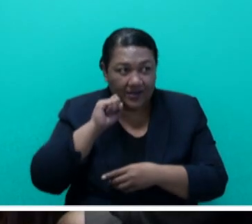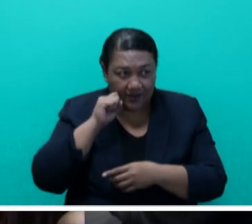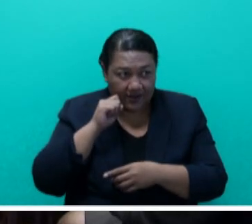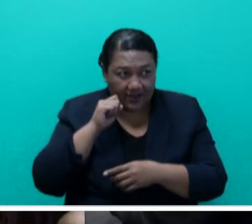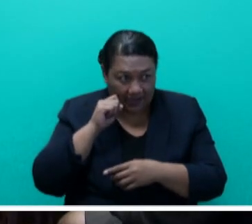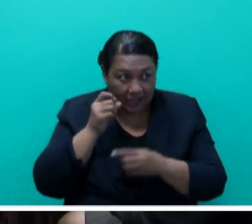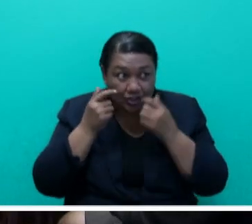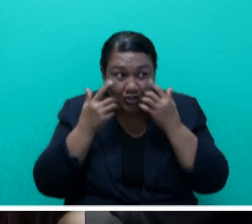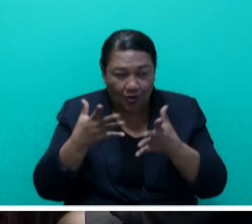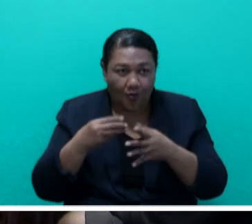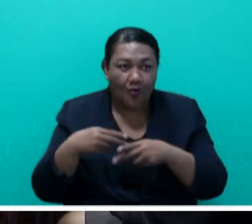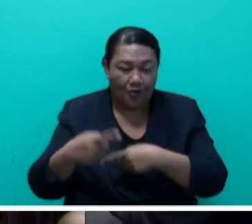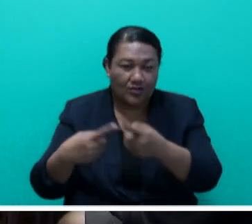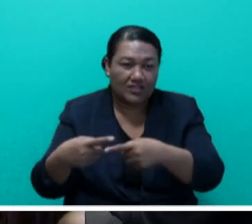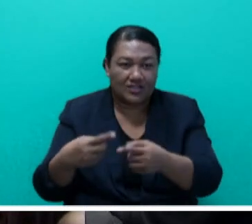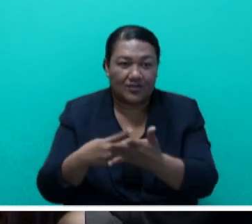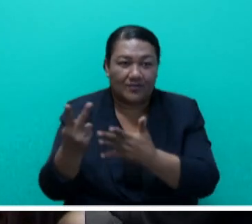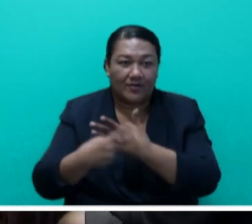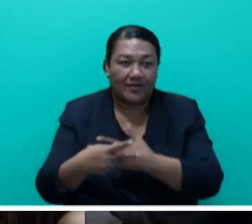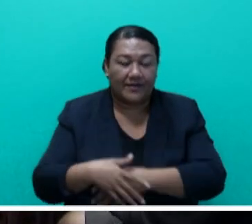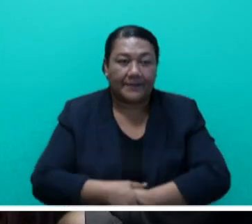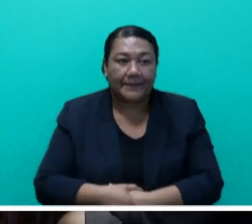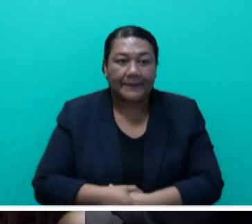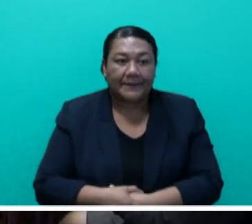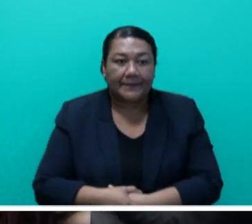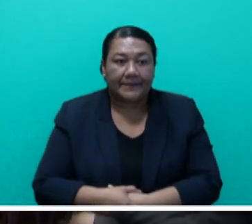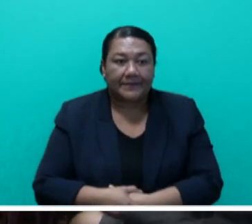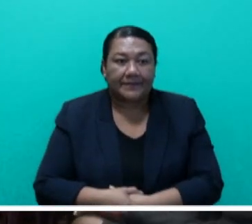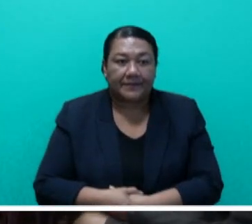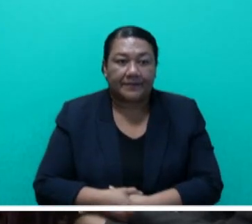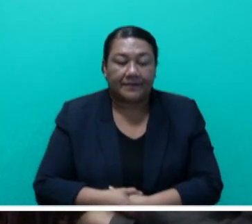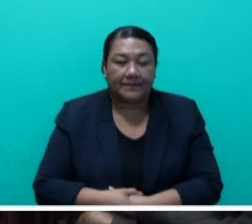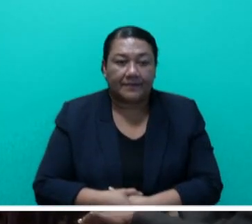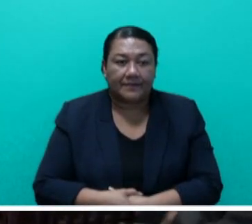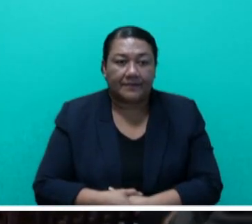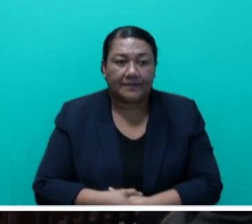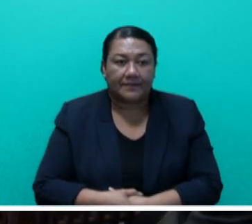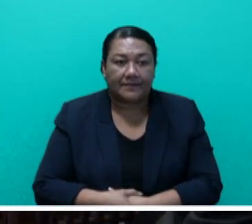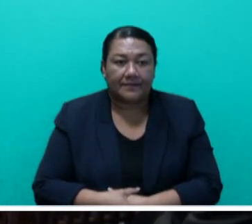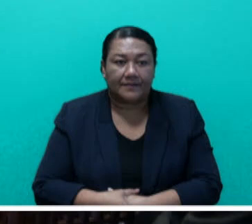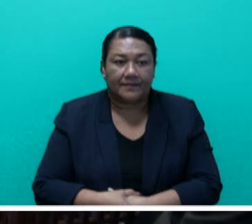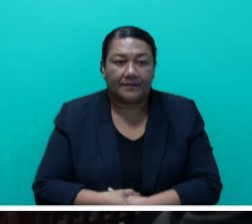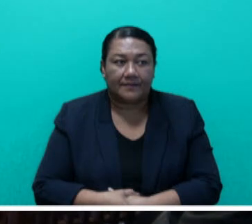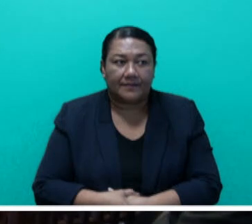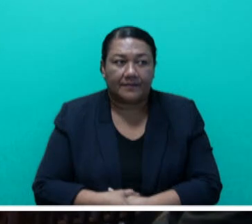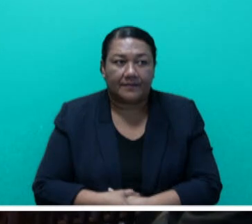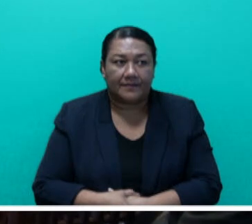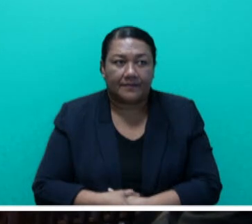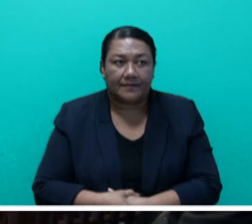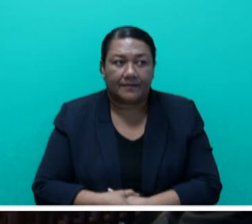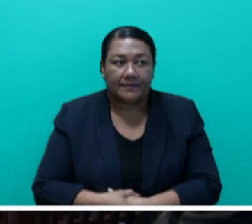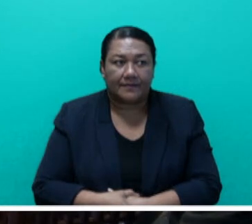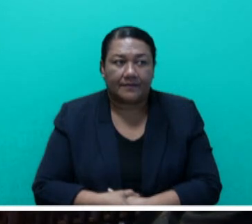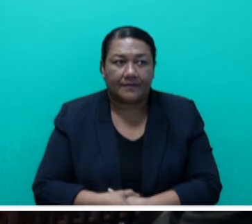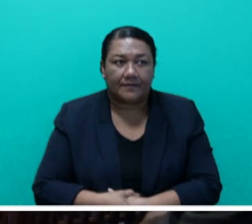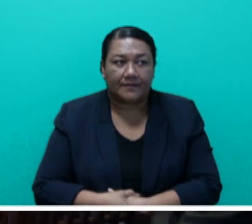Yes, Honorable Minister. Question. Ito na iwasi KBG, batapoy, matambik